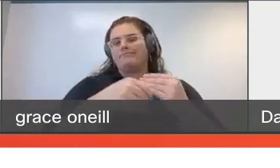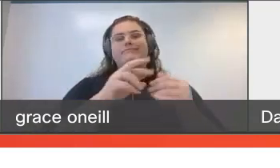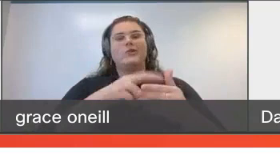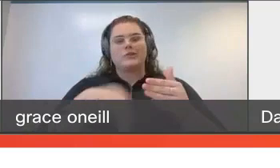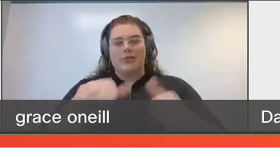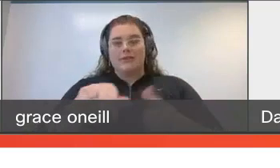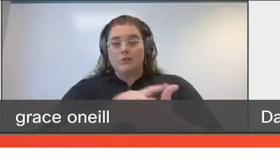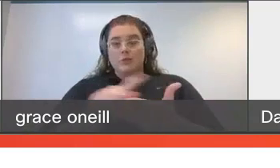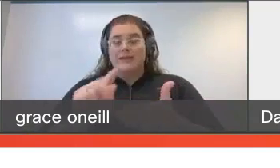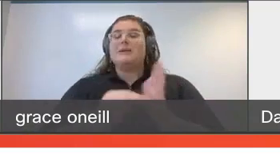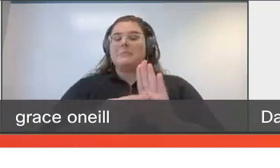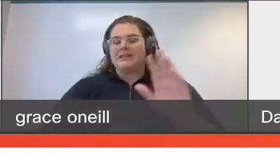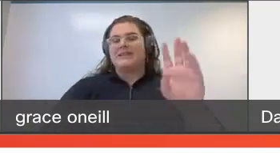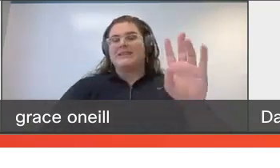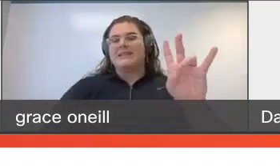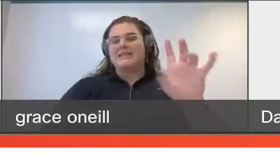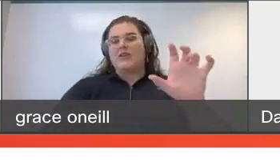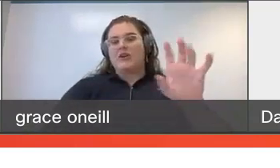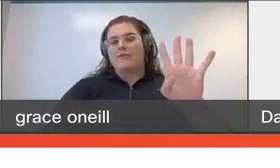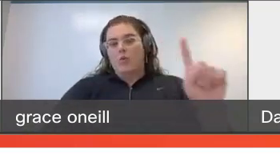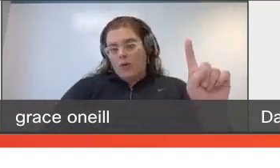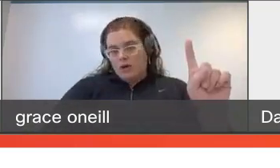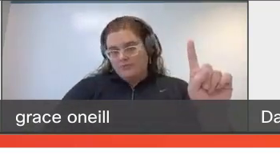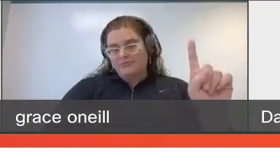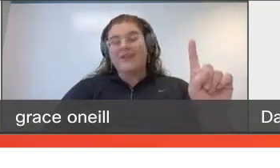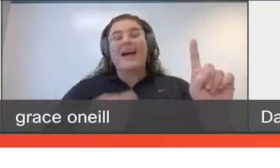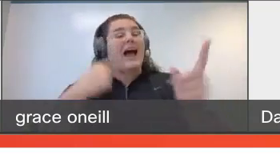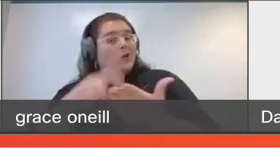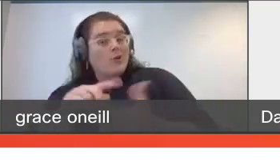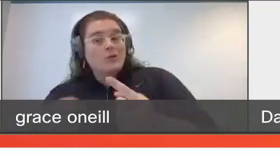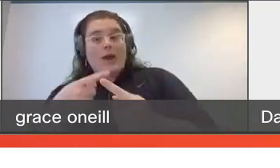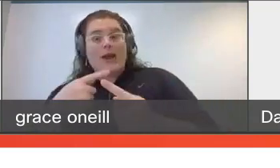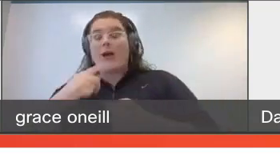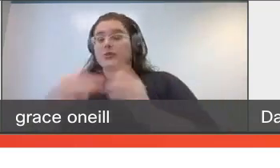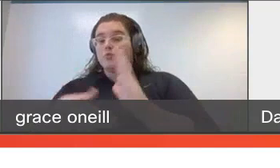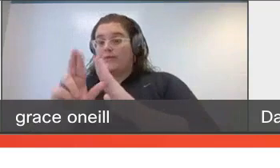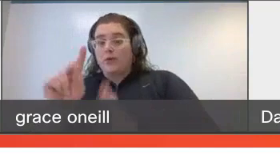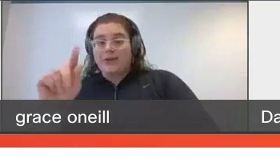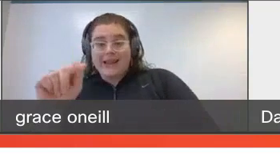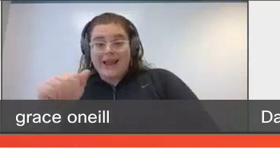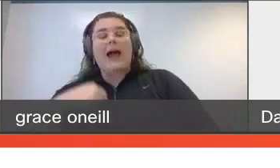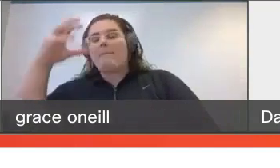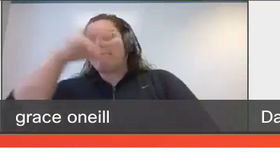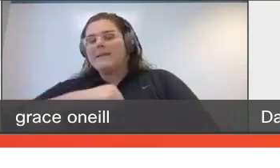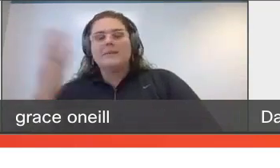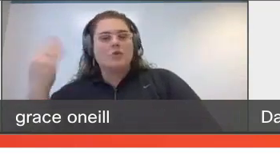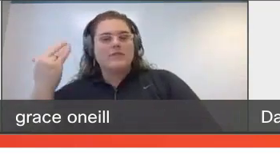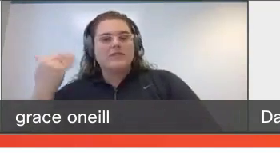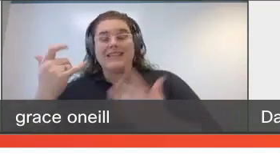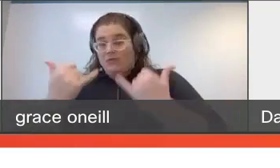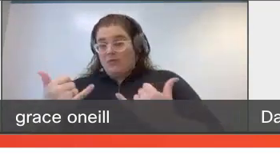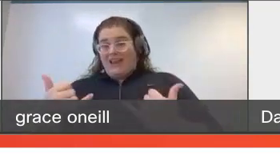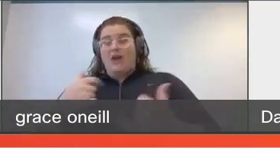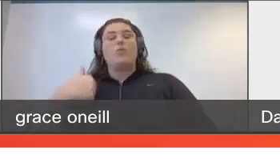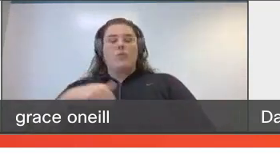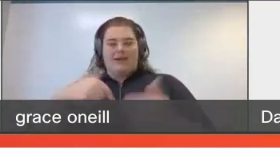provider staff. I noticed when I was doing the data that I had missed previously. There have been now 54 staff